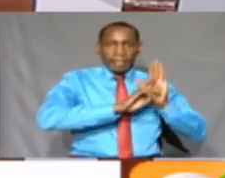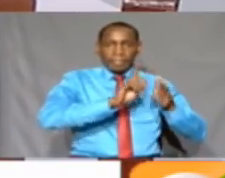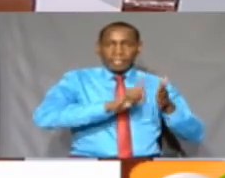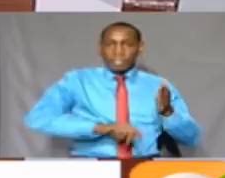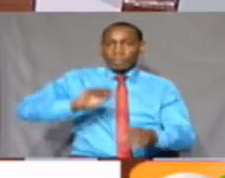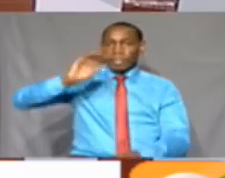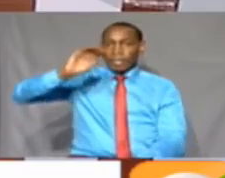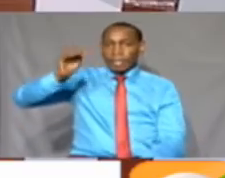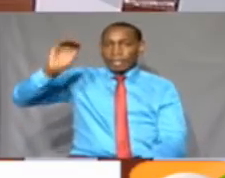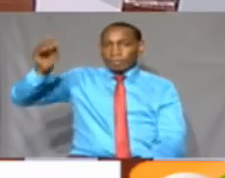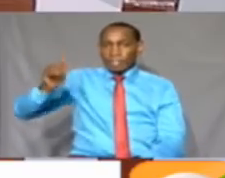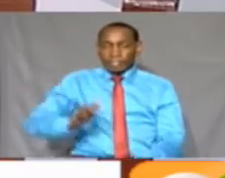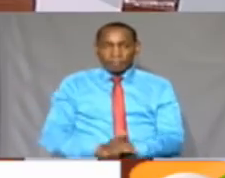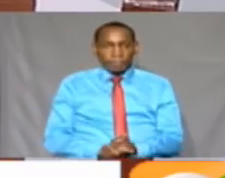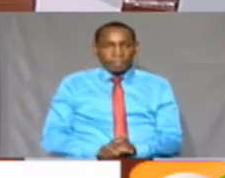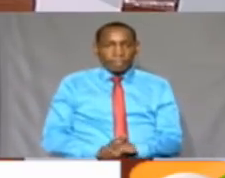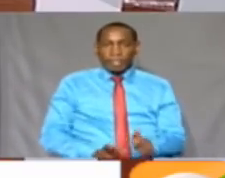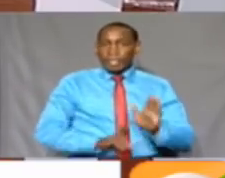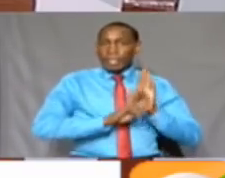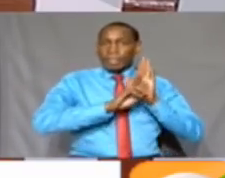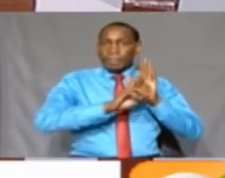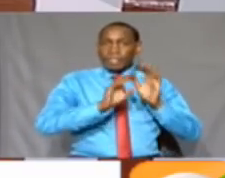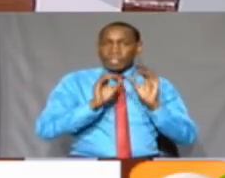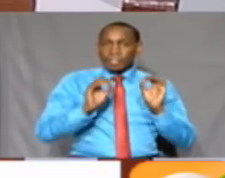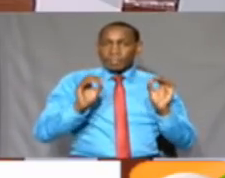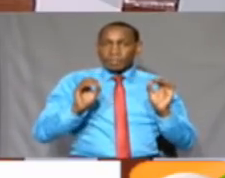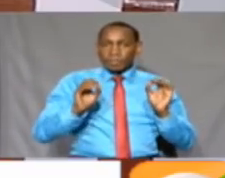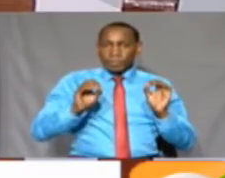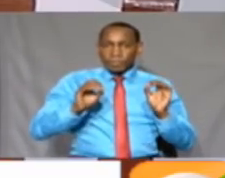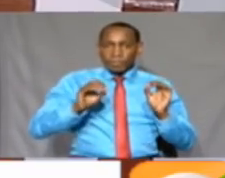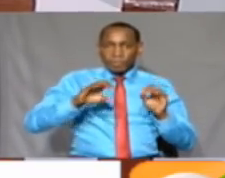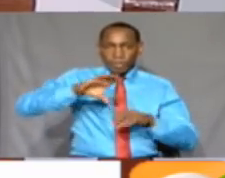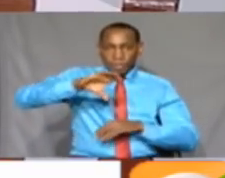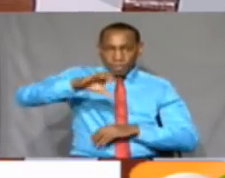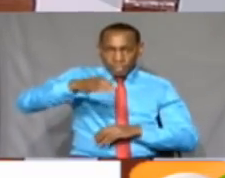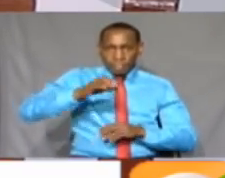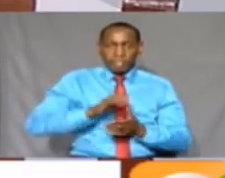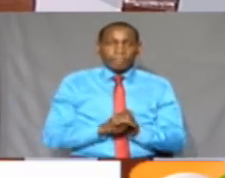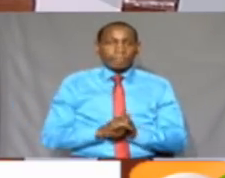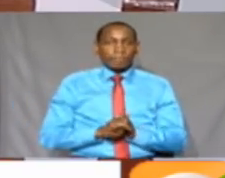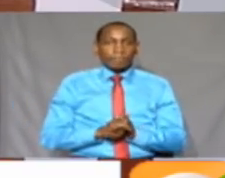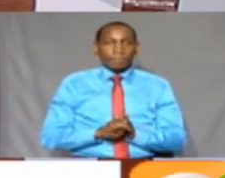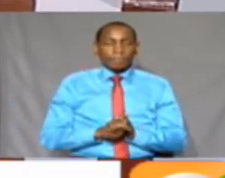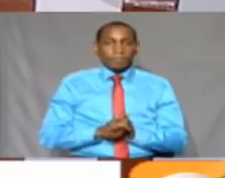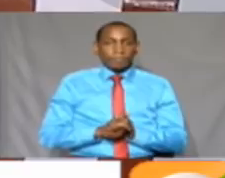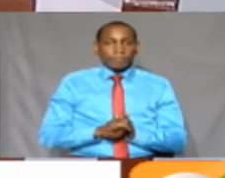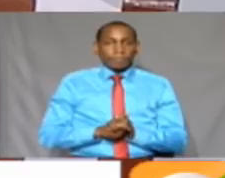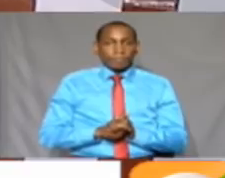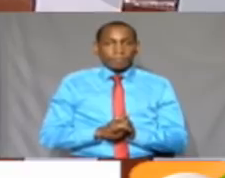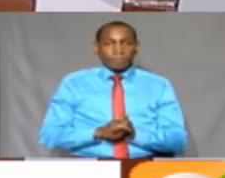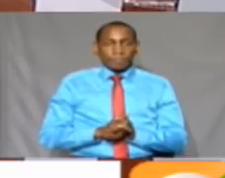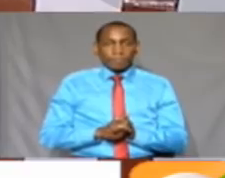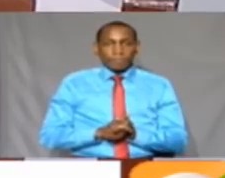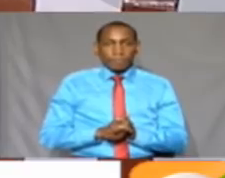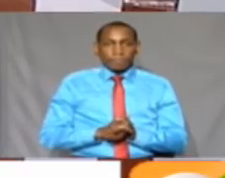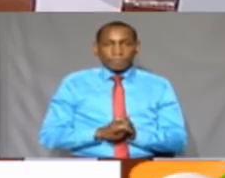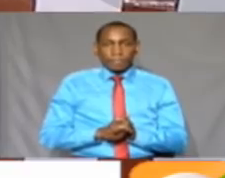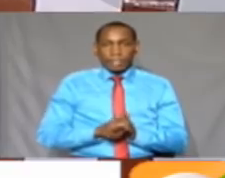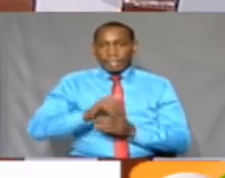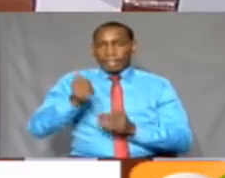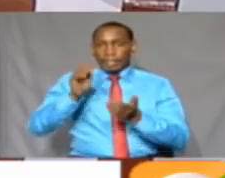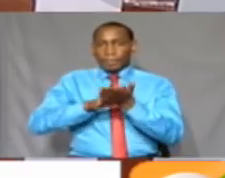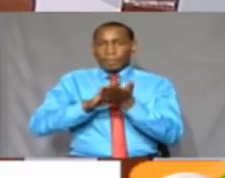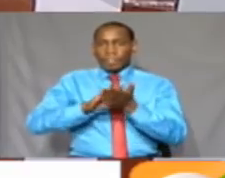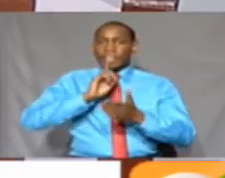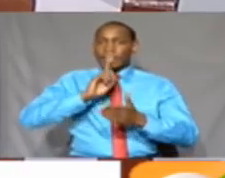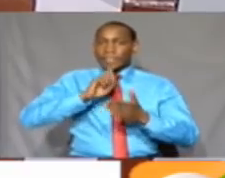counties. They will not be representing the constituency as we know them. Right. Okay? What does he suggest in the alternative? He